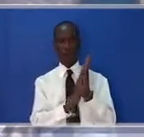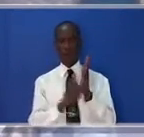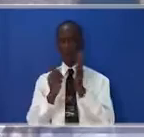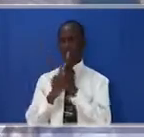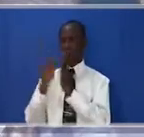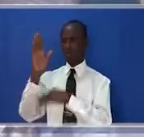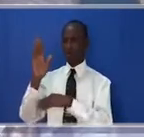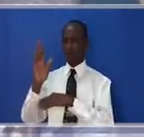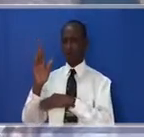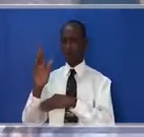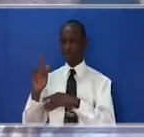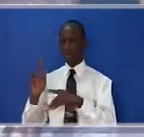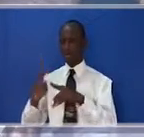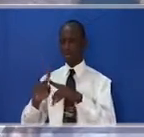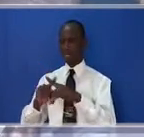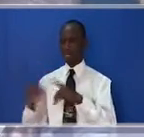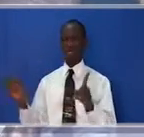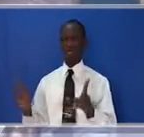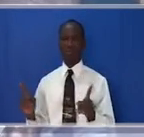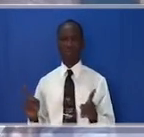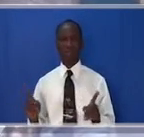the law of God, they continue.